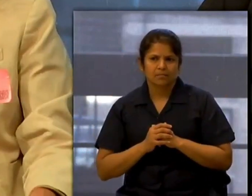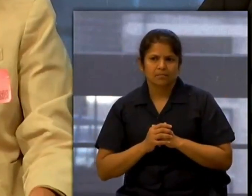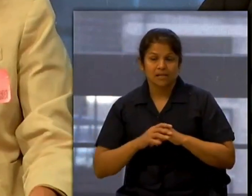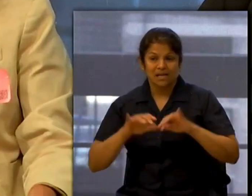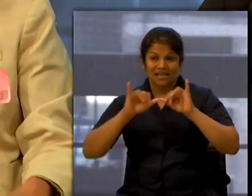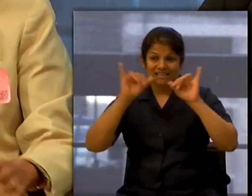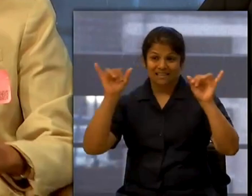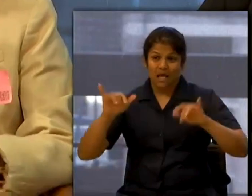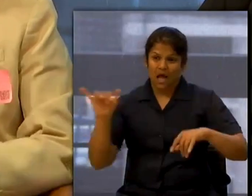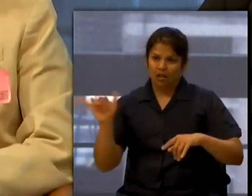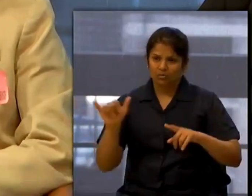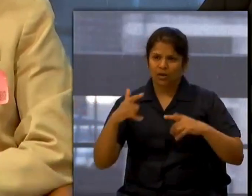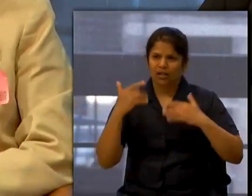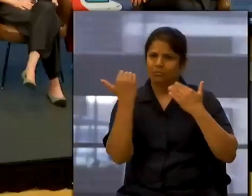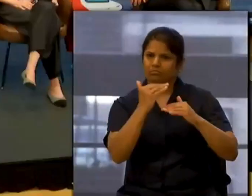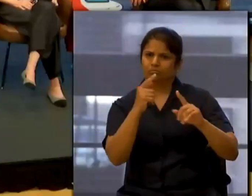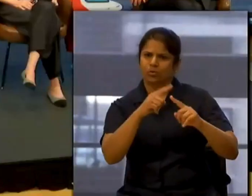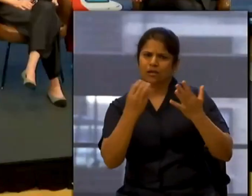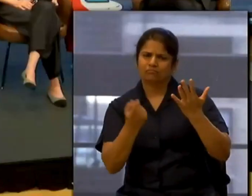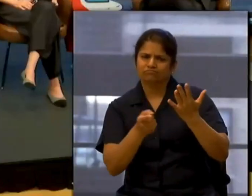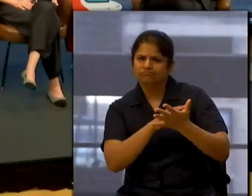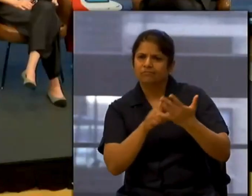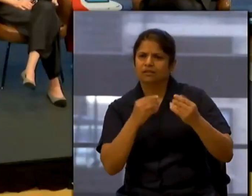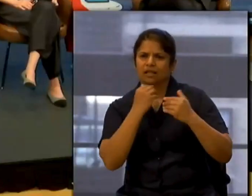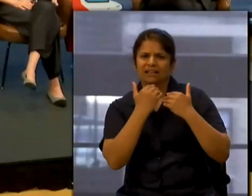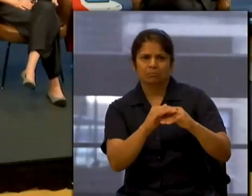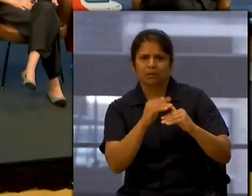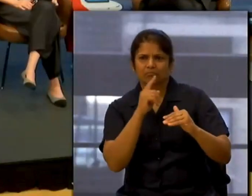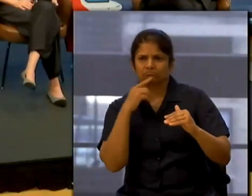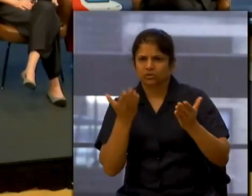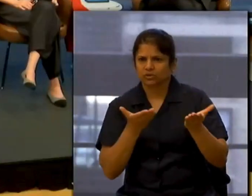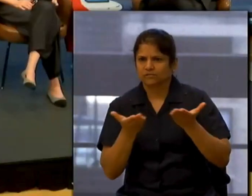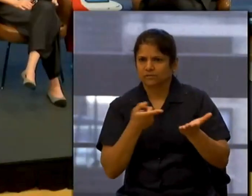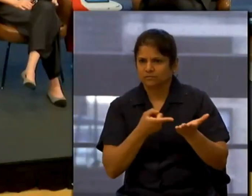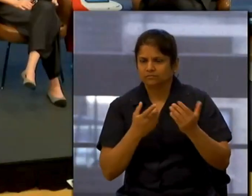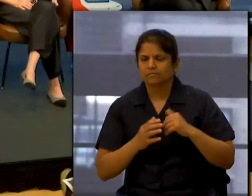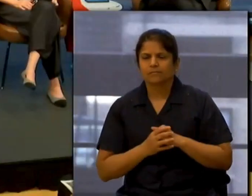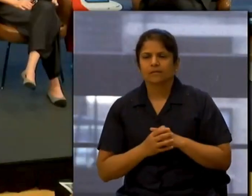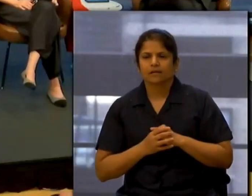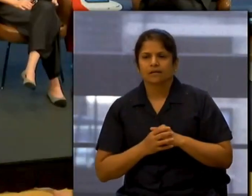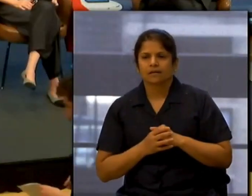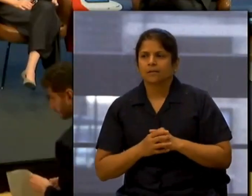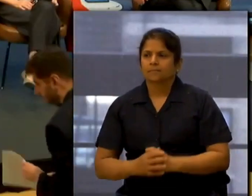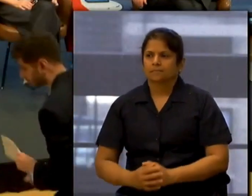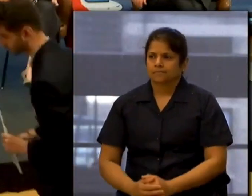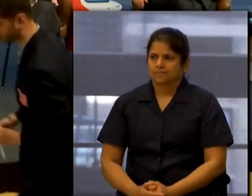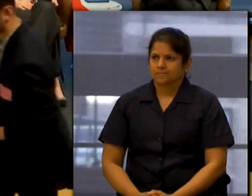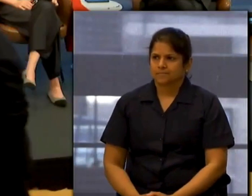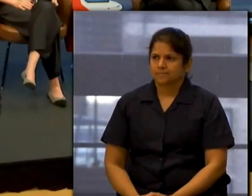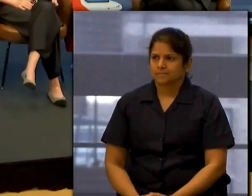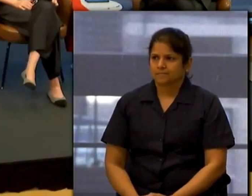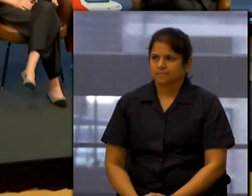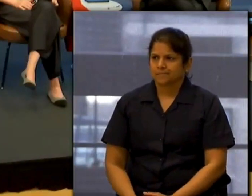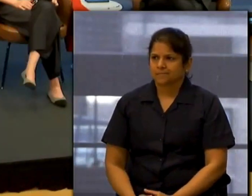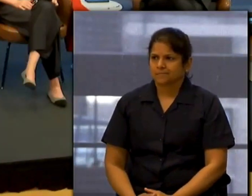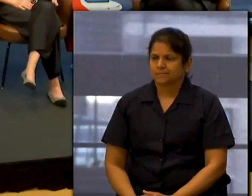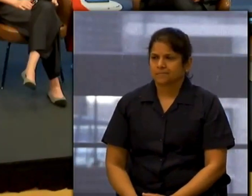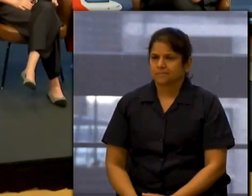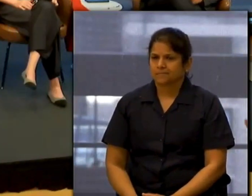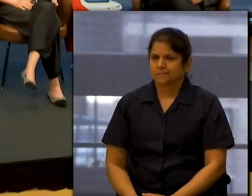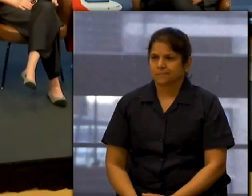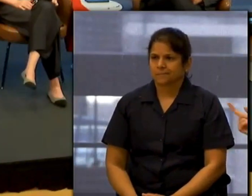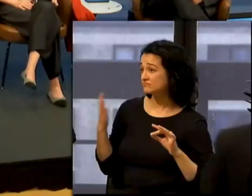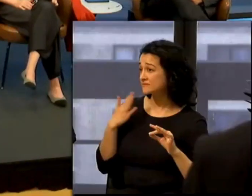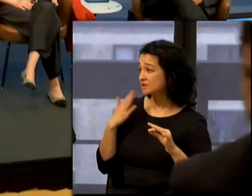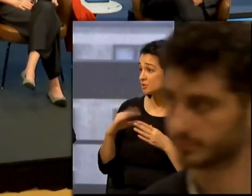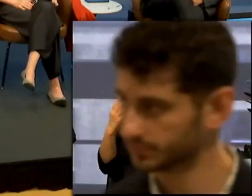can receive. Great, super helpful. Is there anybody else on the panel that wants to comment on that before I go to the next question? Just maybe to offer a parallel, which